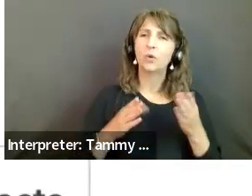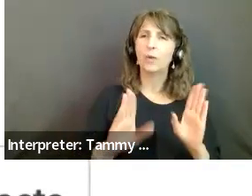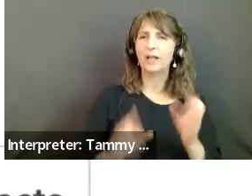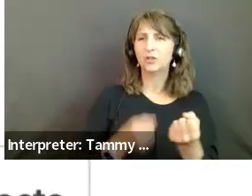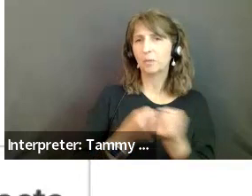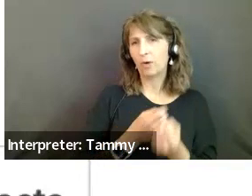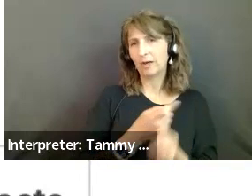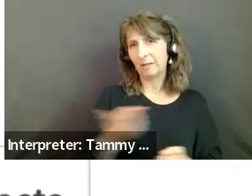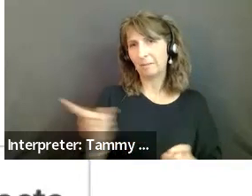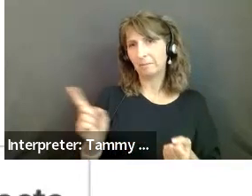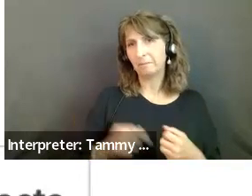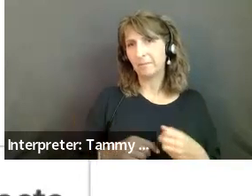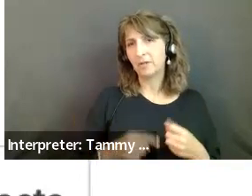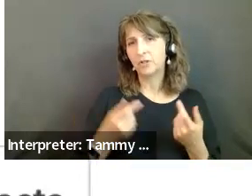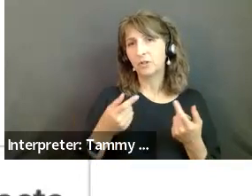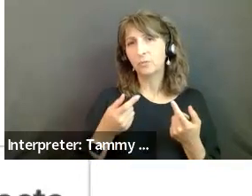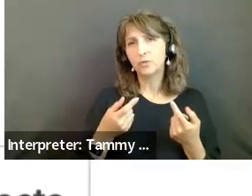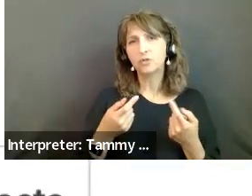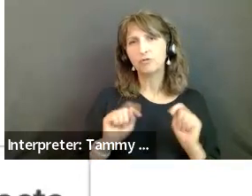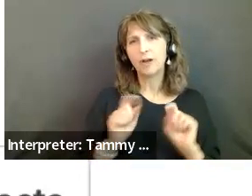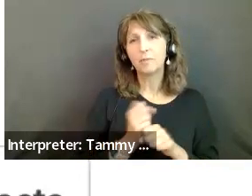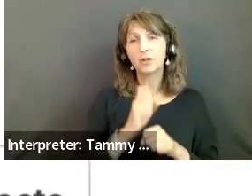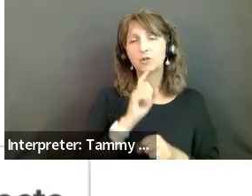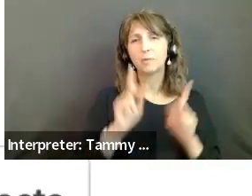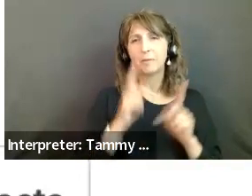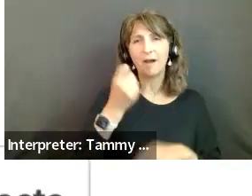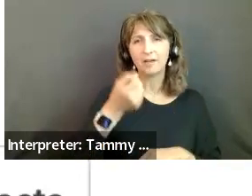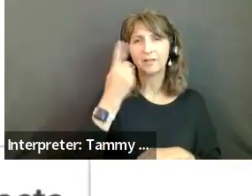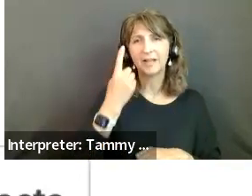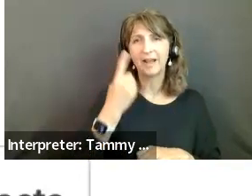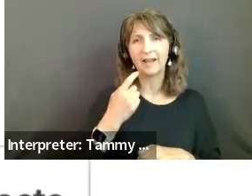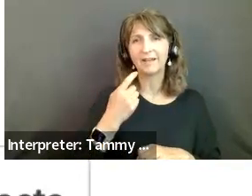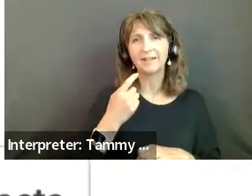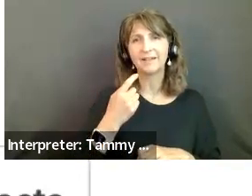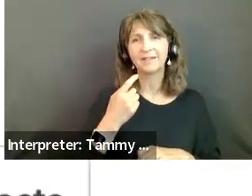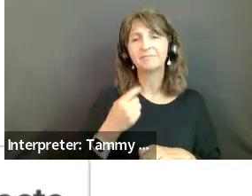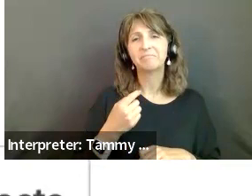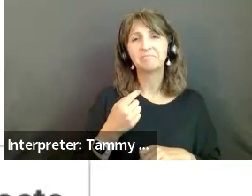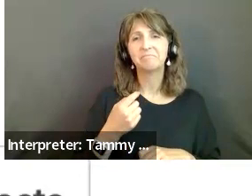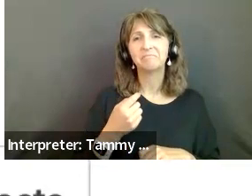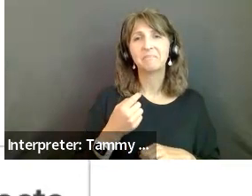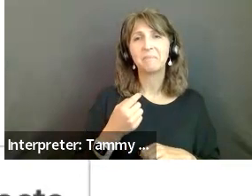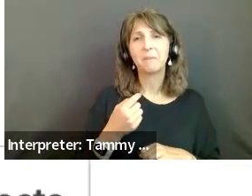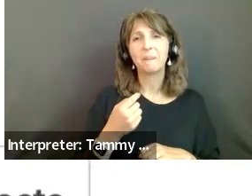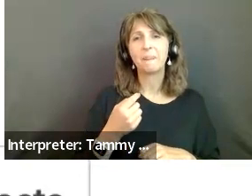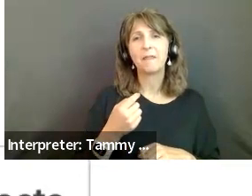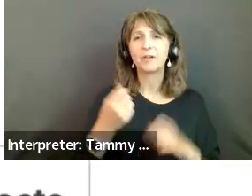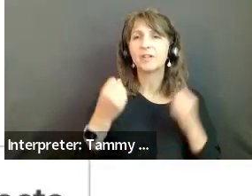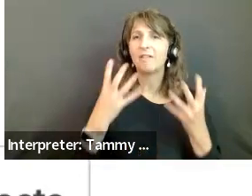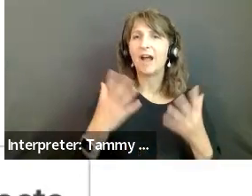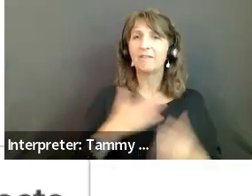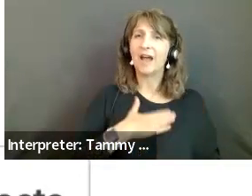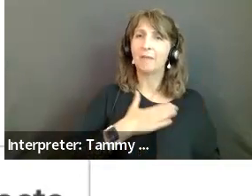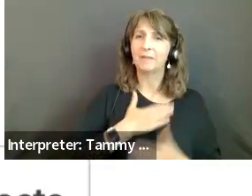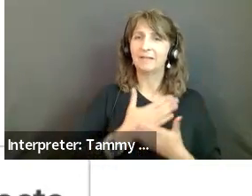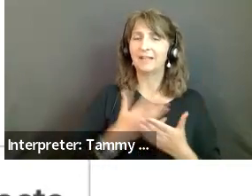supporting them through life. And so we try to make sure that people understand that there's, there's joys involved in this